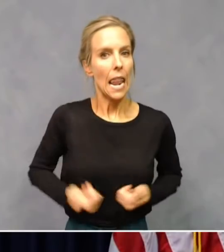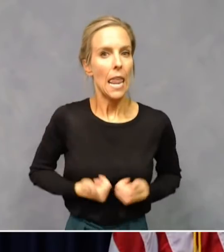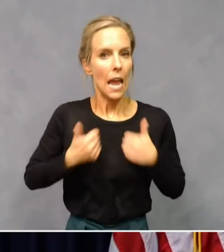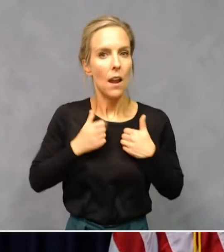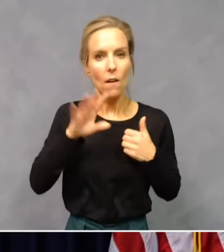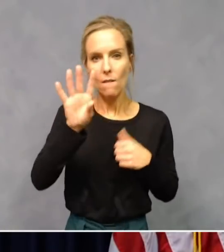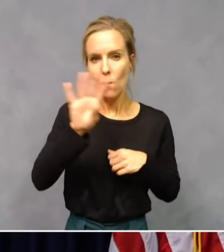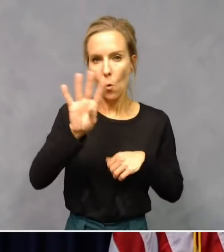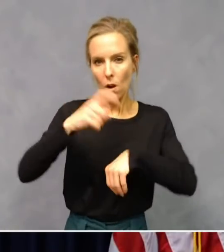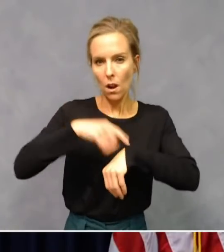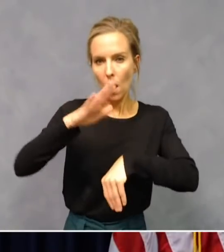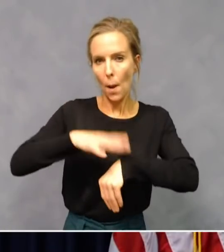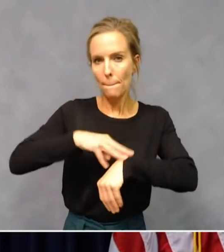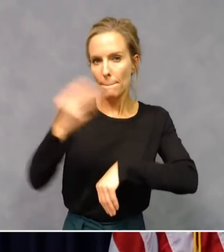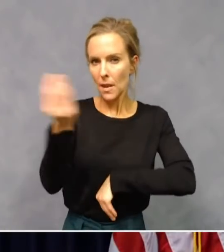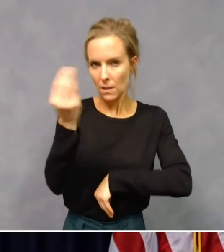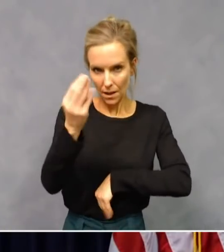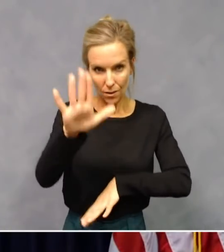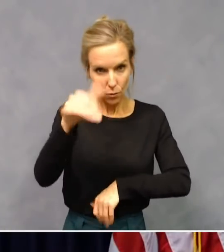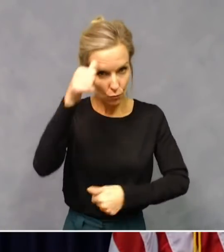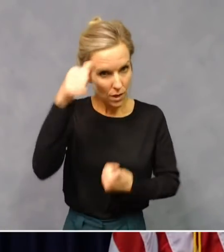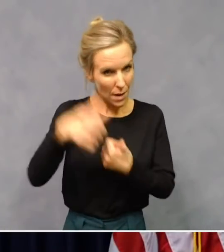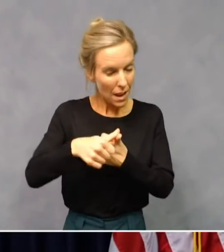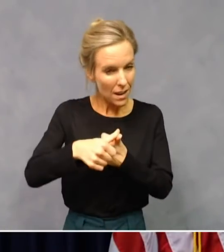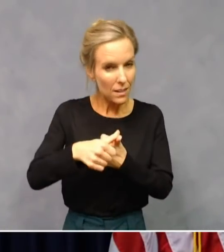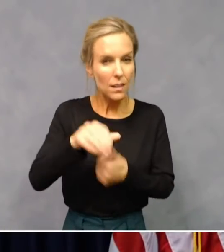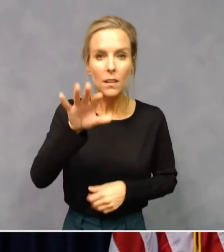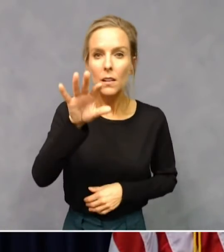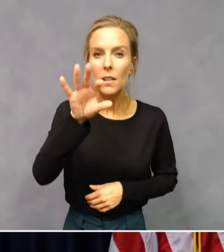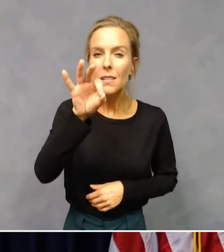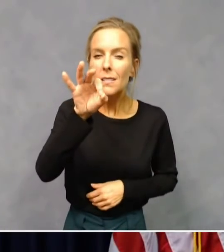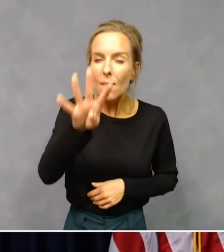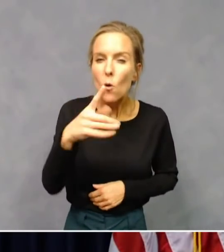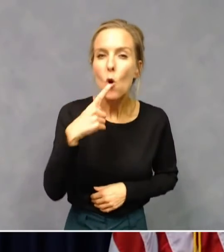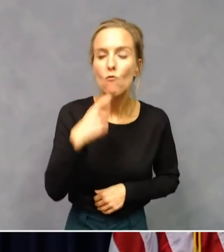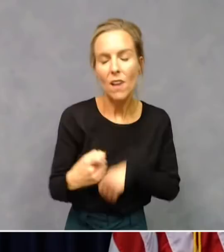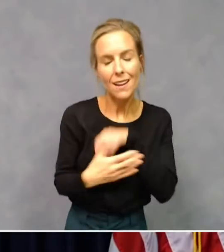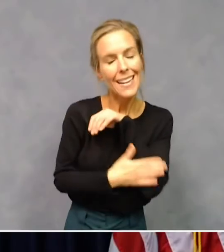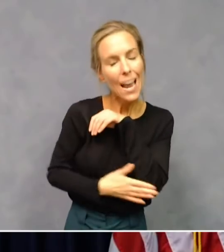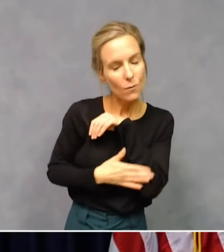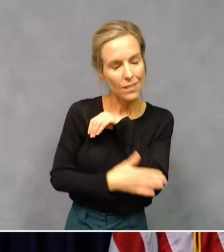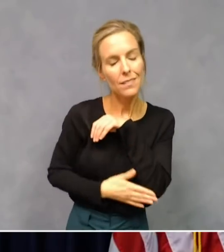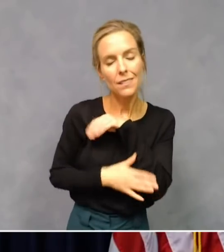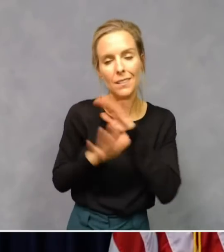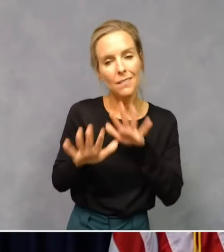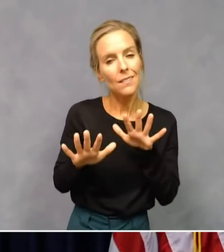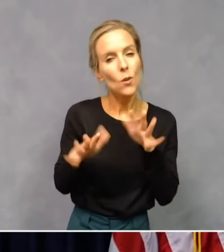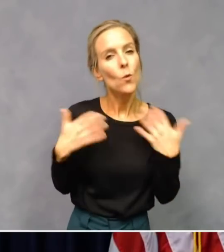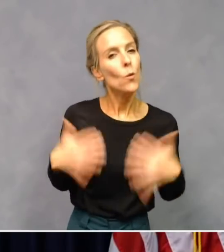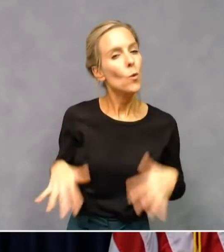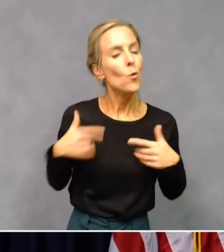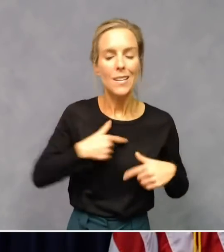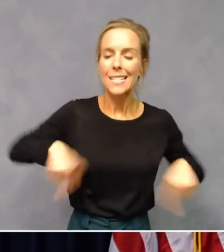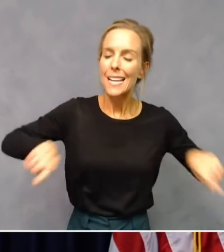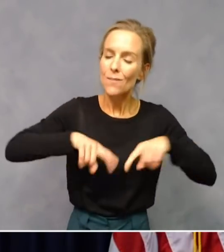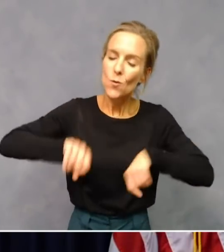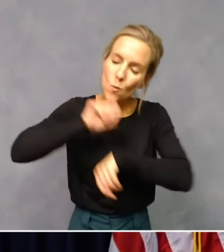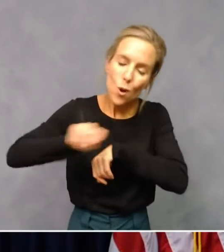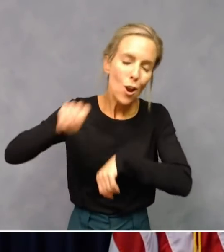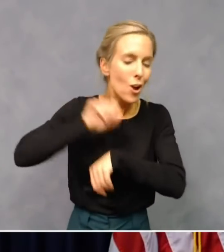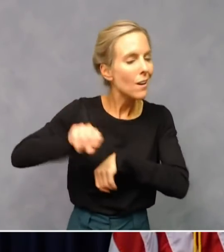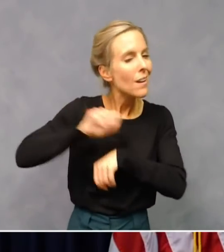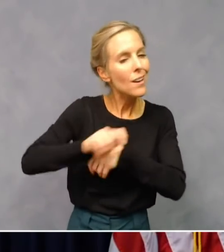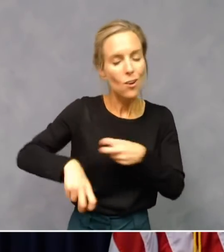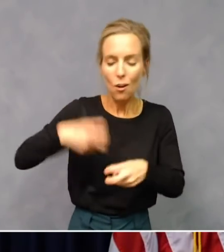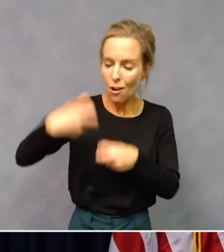Monday. But remember, 94 red counties. We have a lot of work to do, and we have to get it done. The